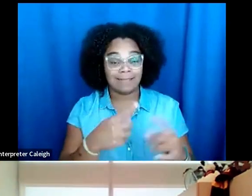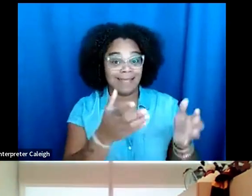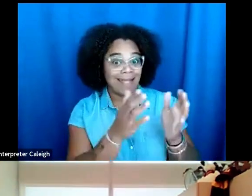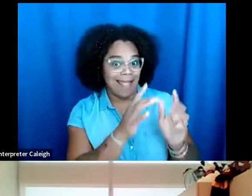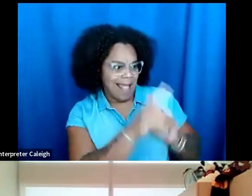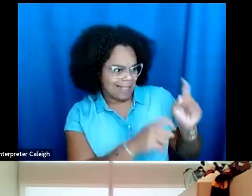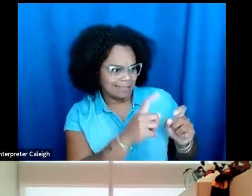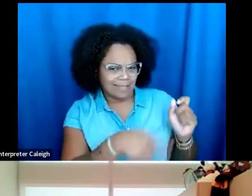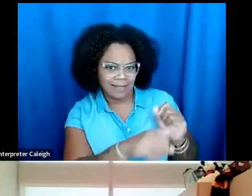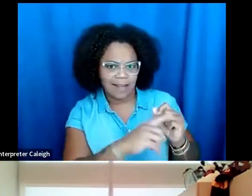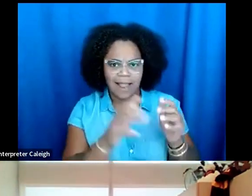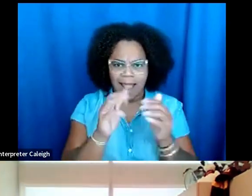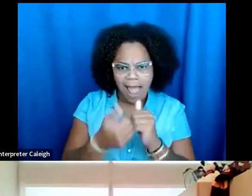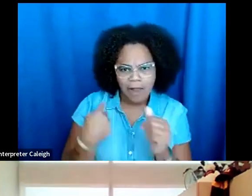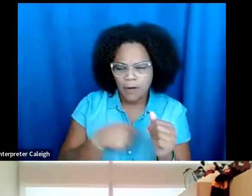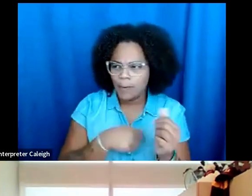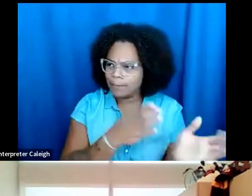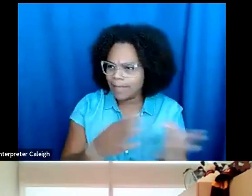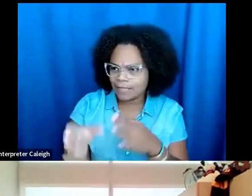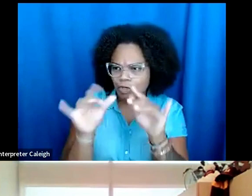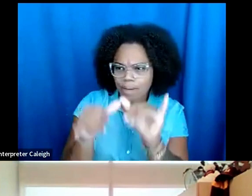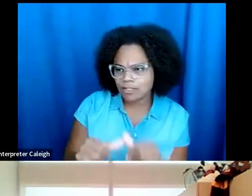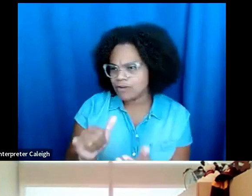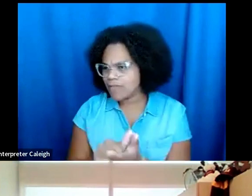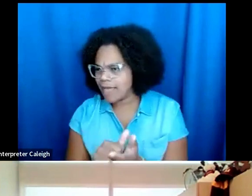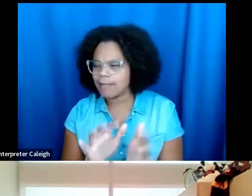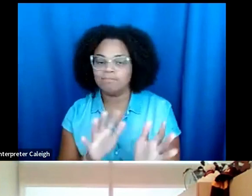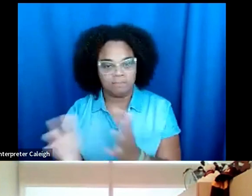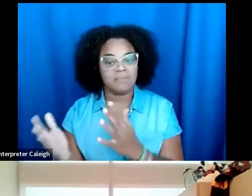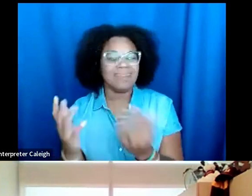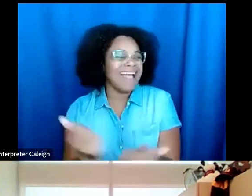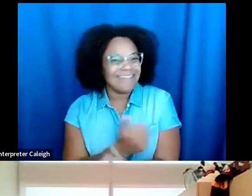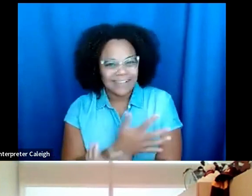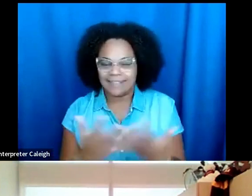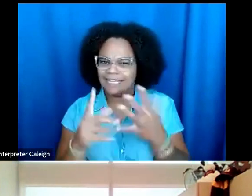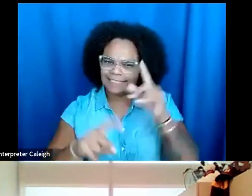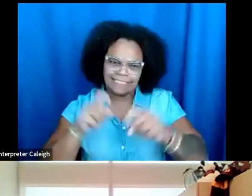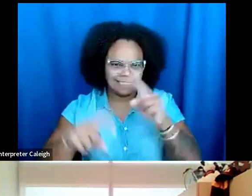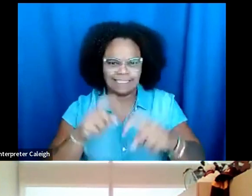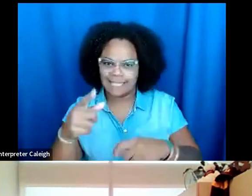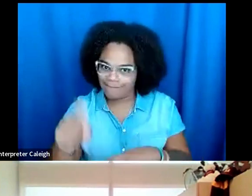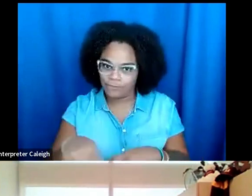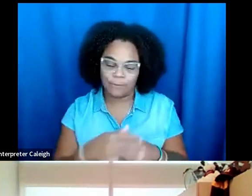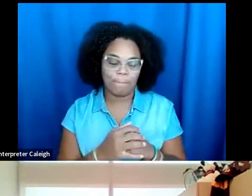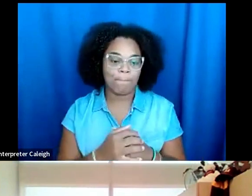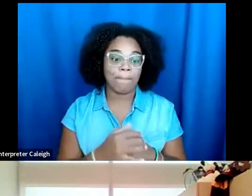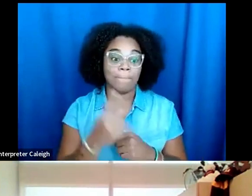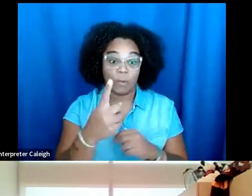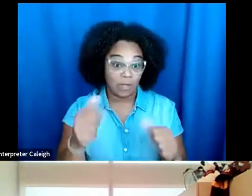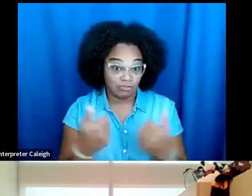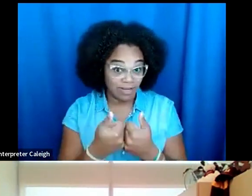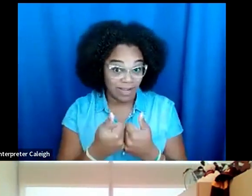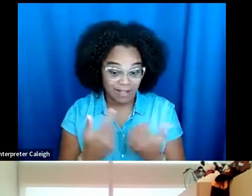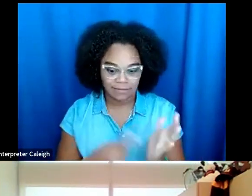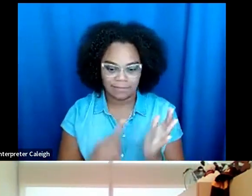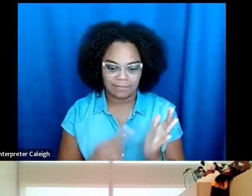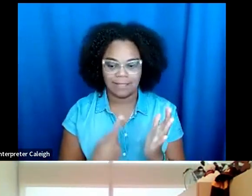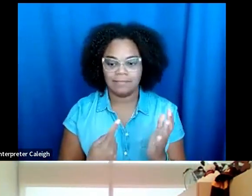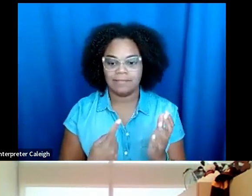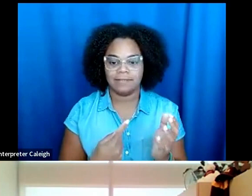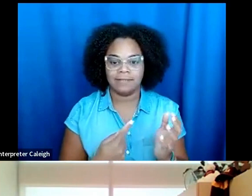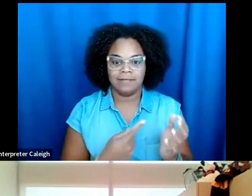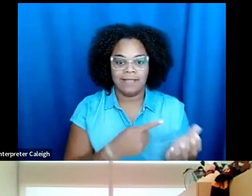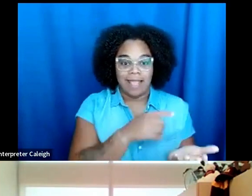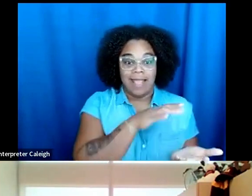also. Why are we going to measure that? And all of those things. So one of the challenges sometimes is that